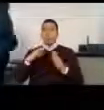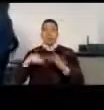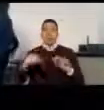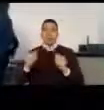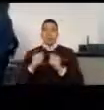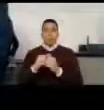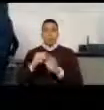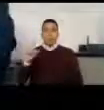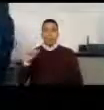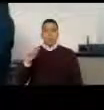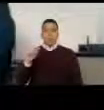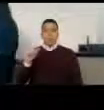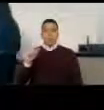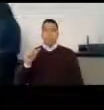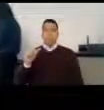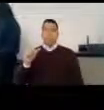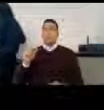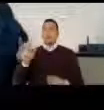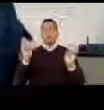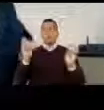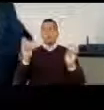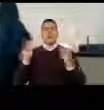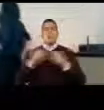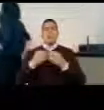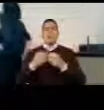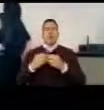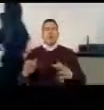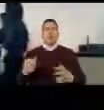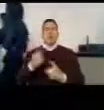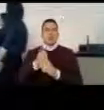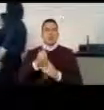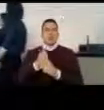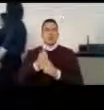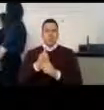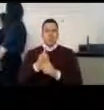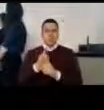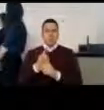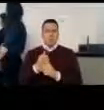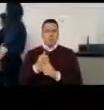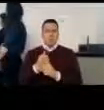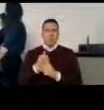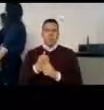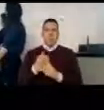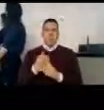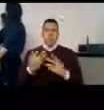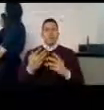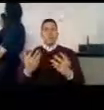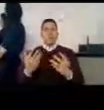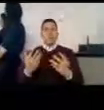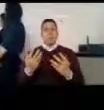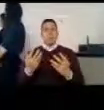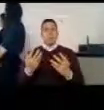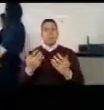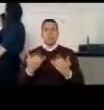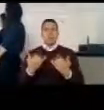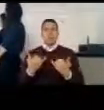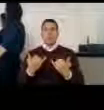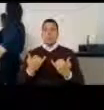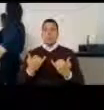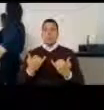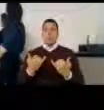lose yourself in the care of that child. You lose yourself. And I just want you to know today